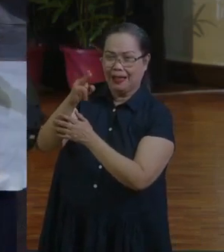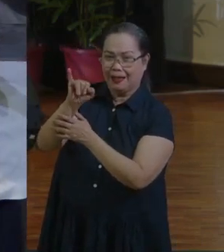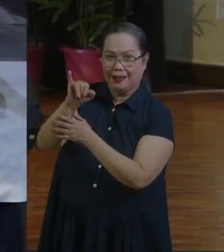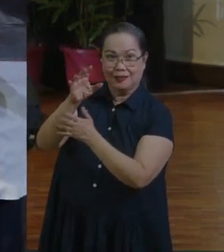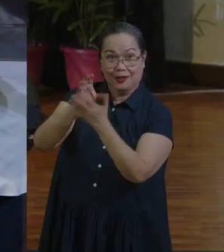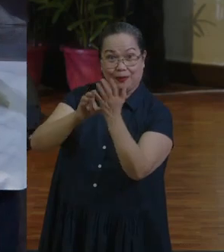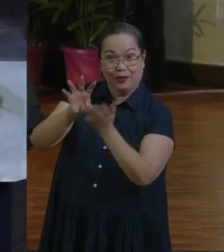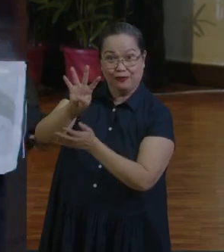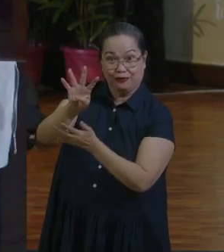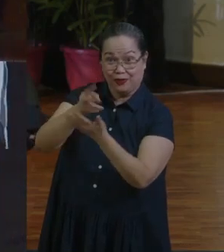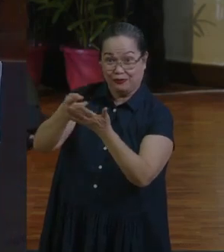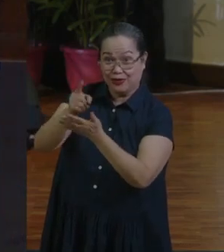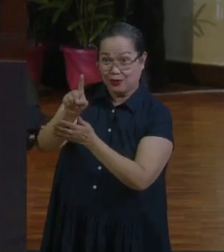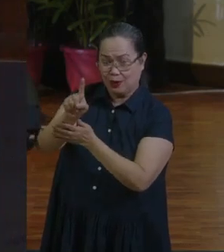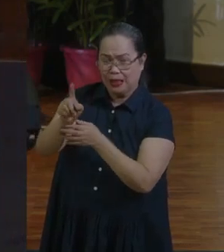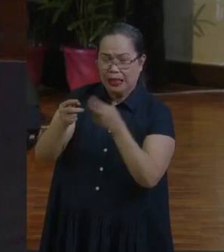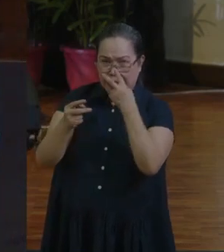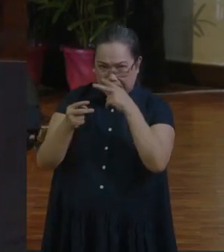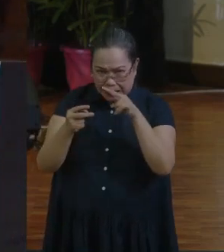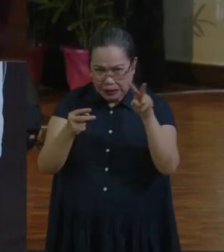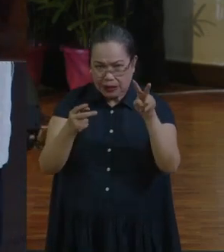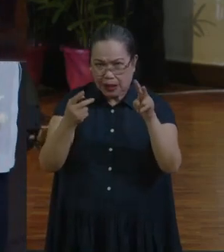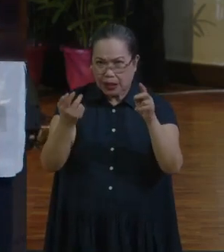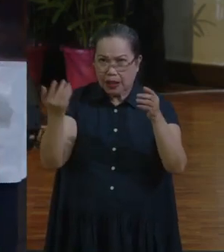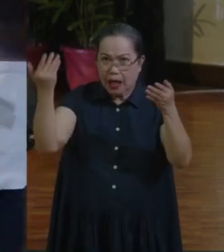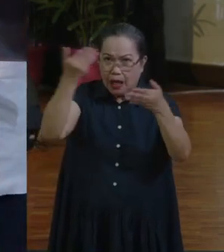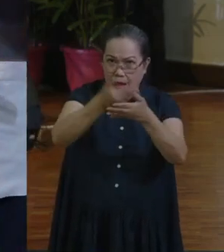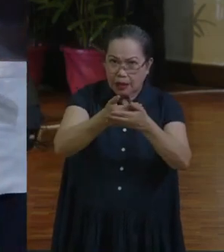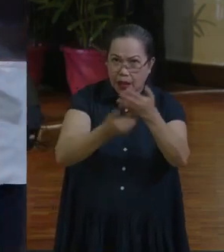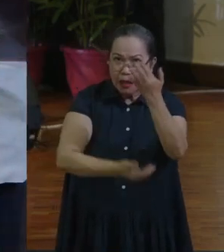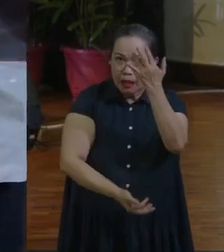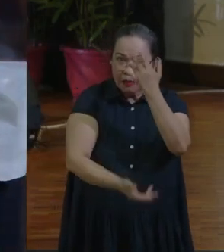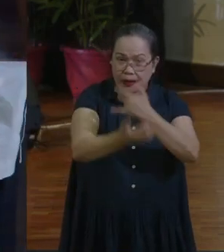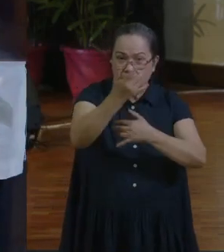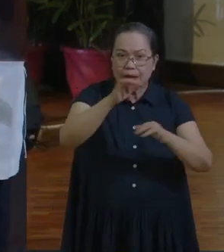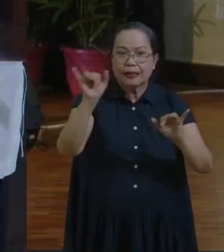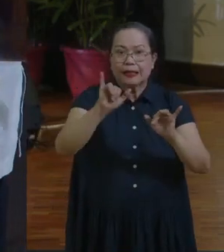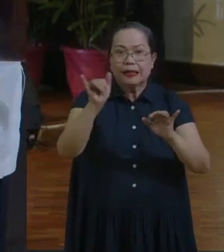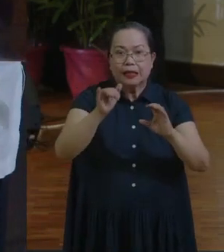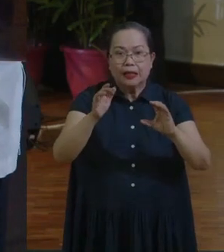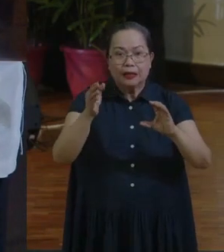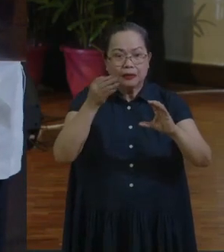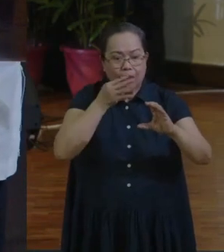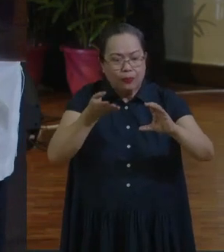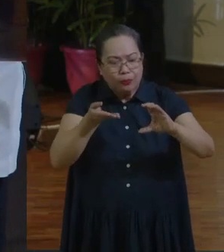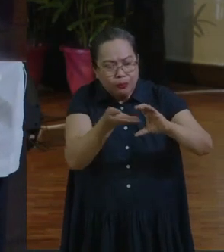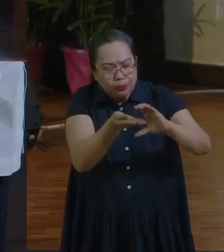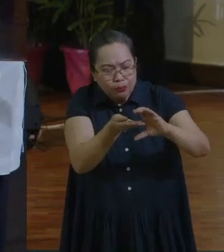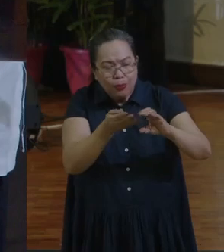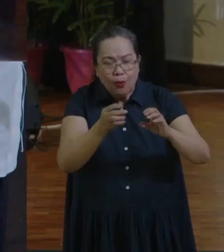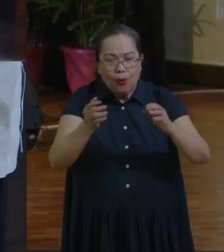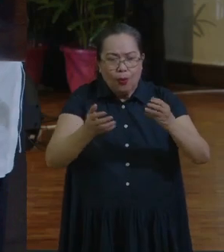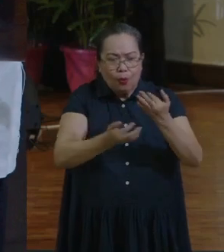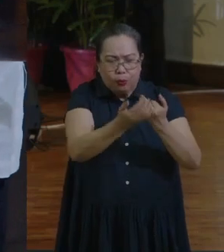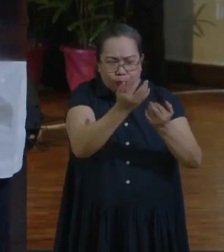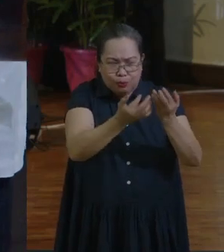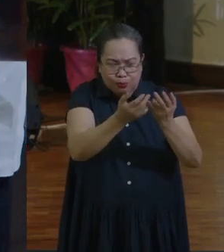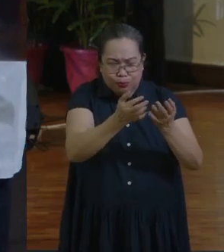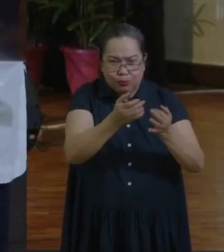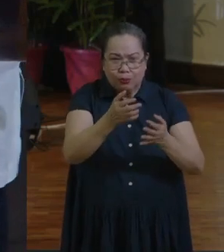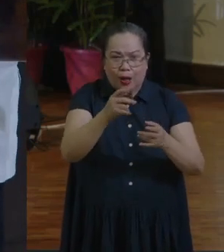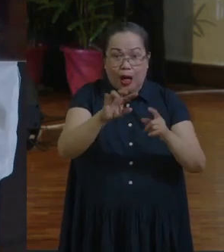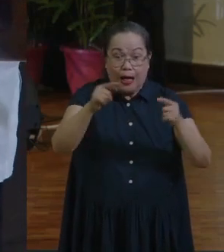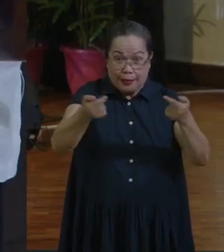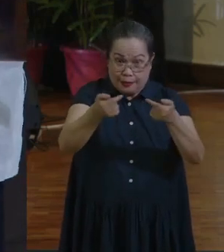1, "For behold, the day is coming, burning like an oven, when all the arrogant and all evildoers will